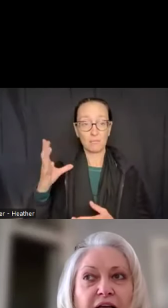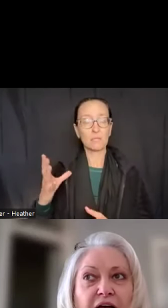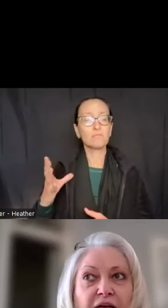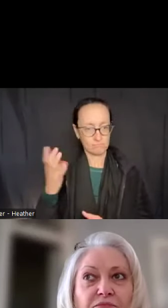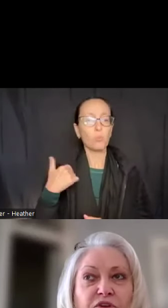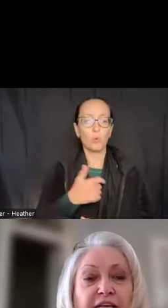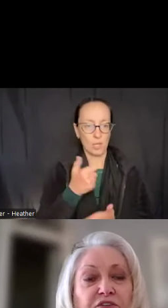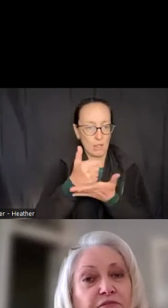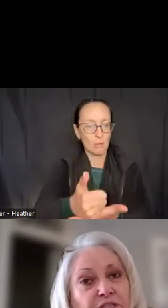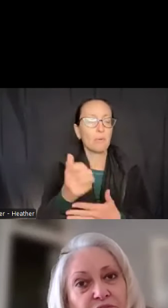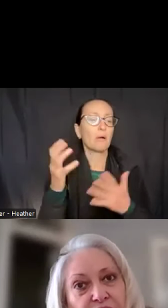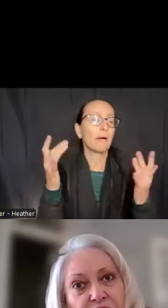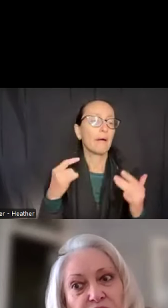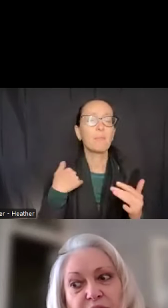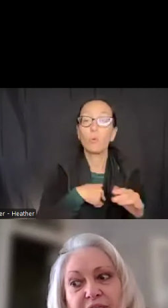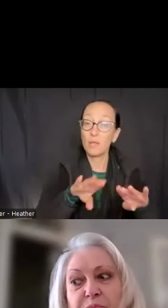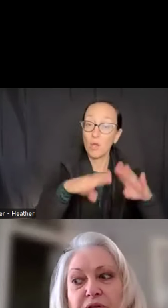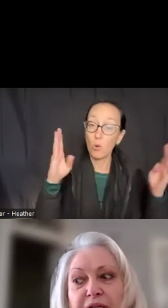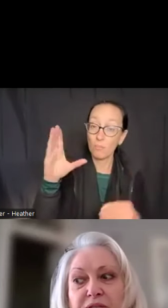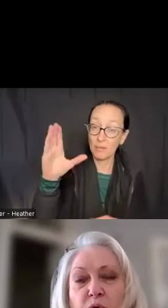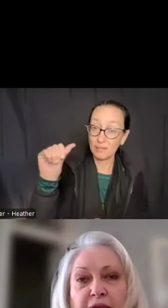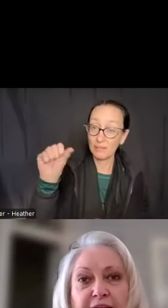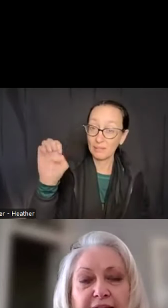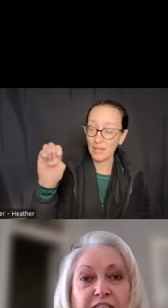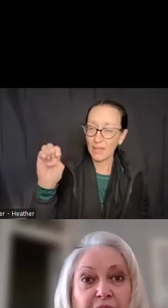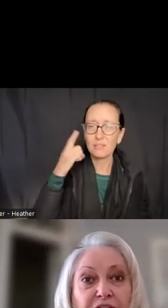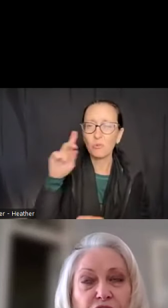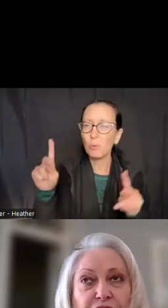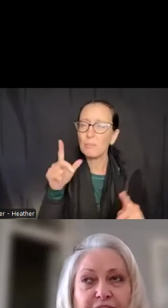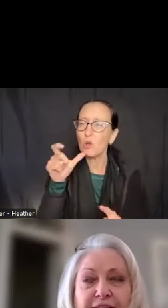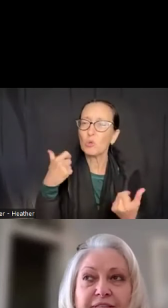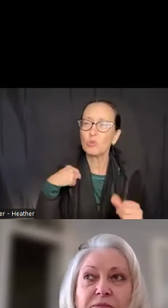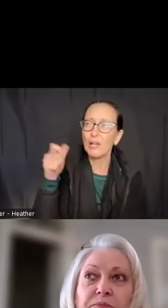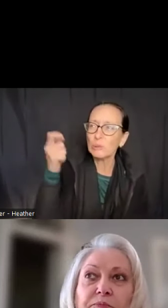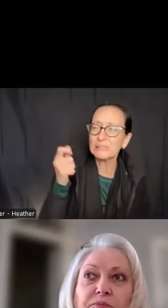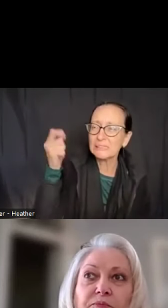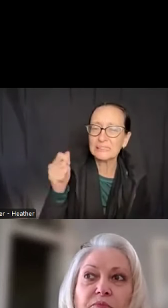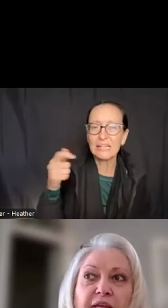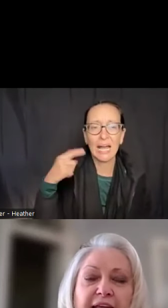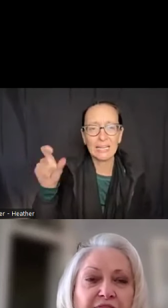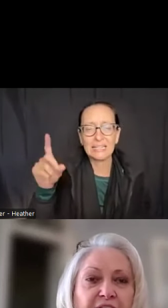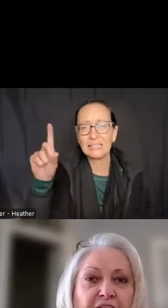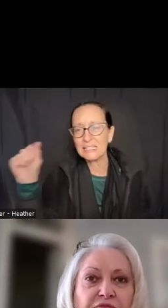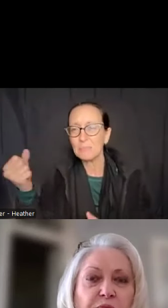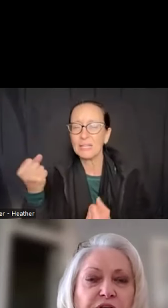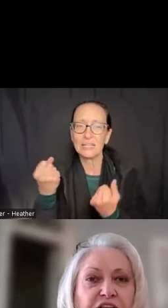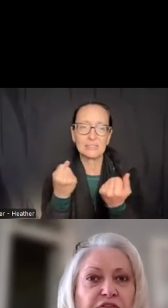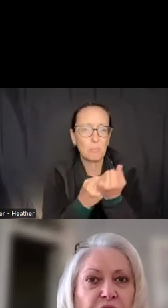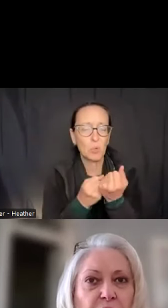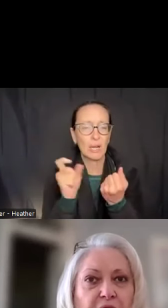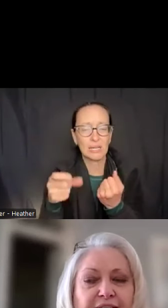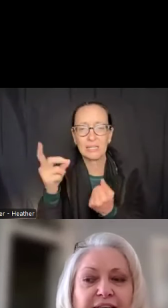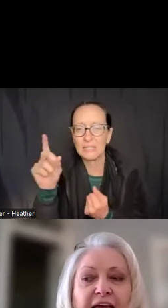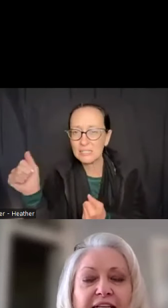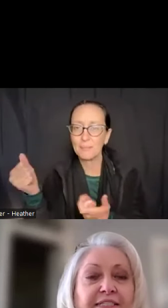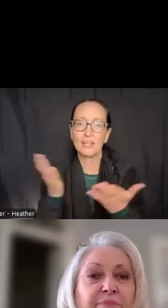are trying to get services for individuals with disabilities, or again, explain services and advocating for the protection of